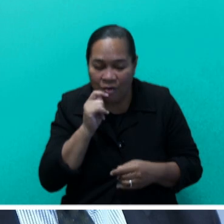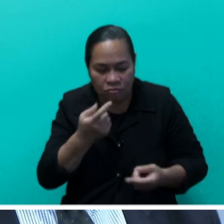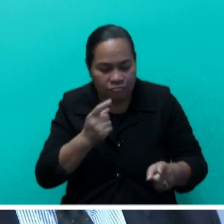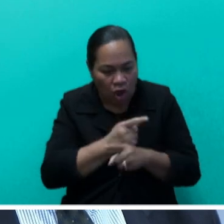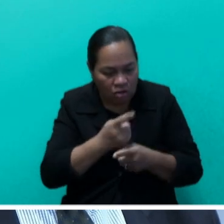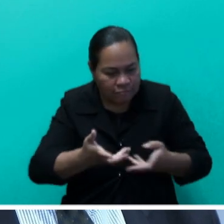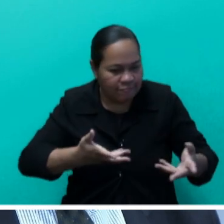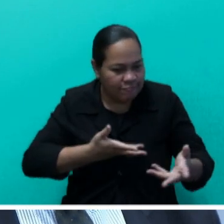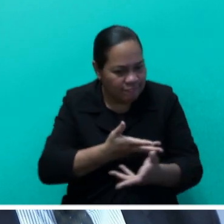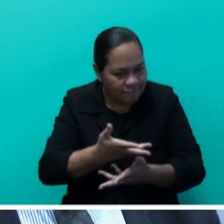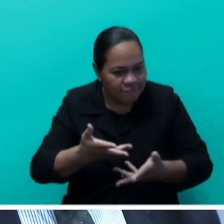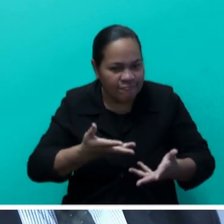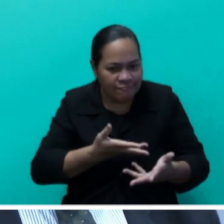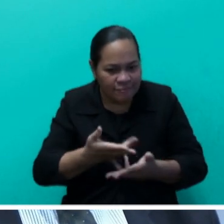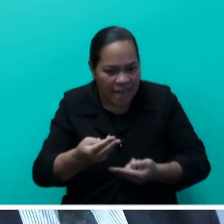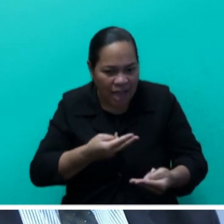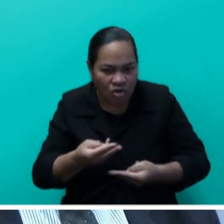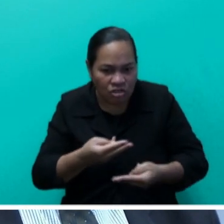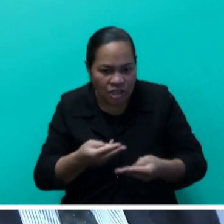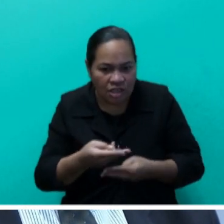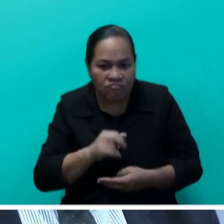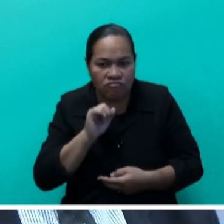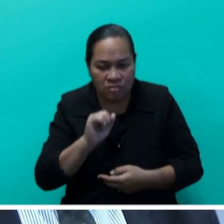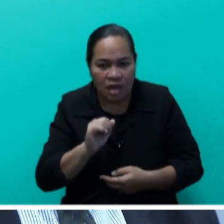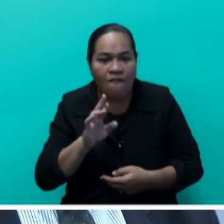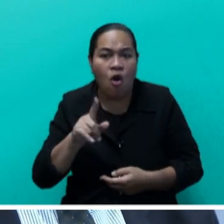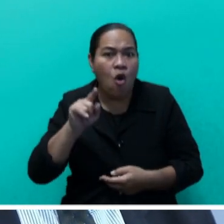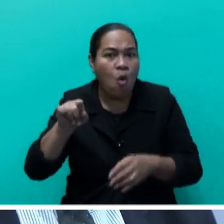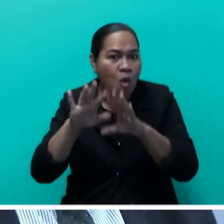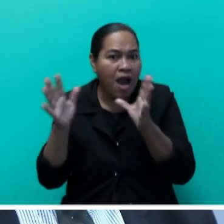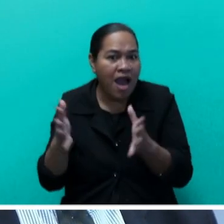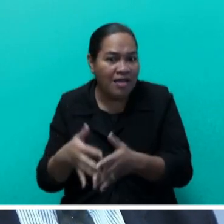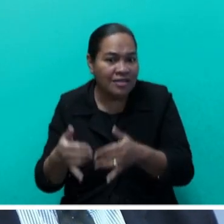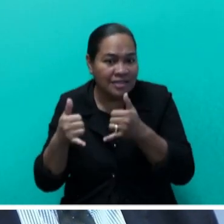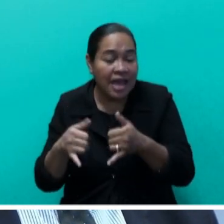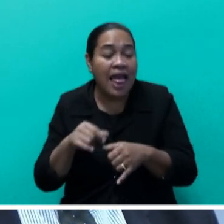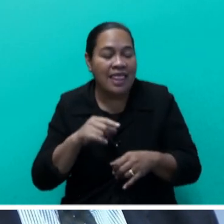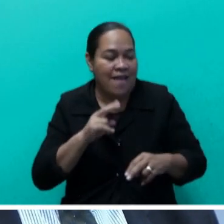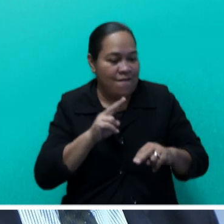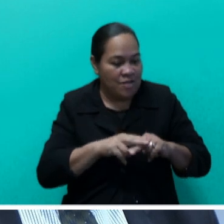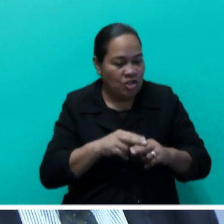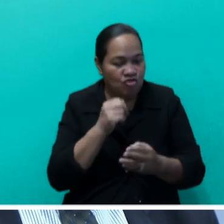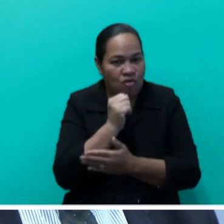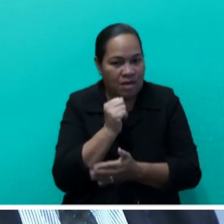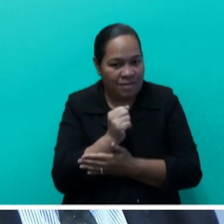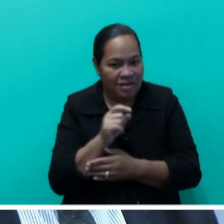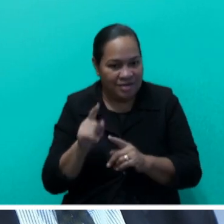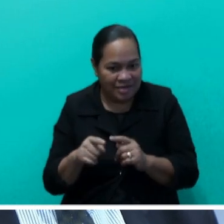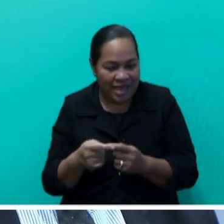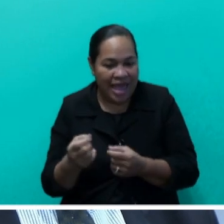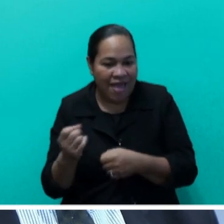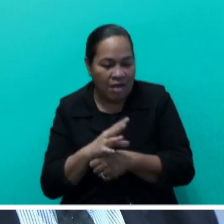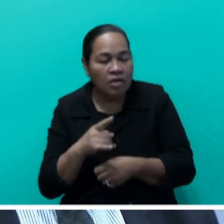negotiated their contracts for the World Cup campaign, the then Fiji Rugby Interim Administrator advised that it